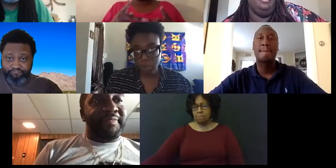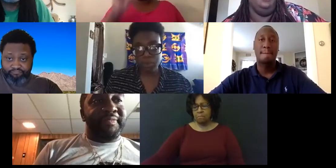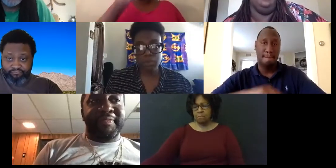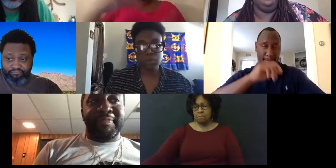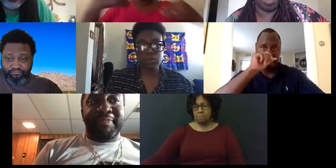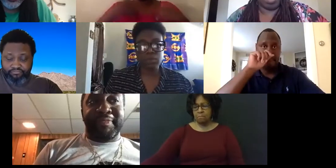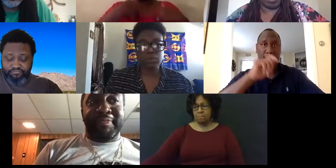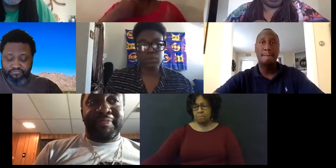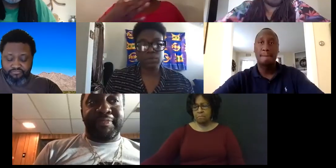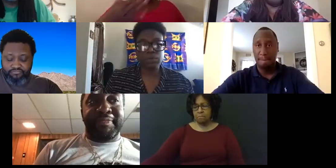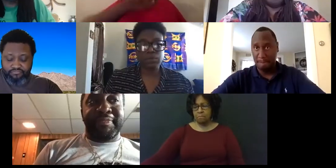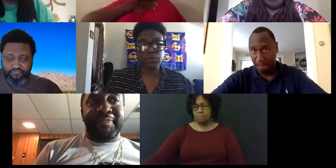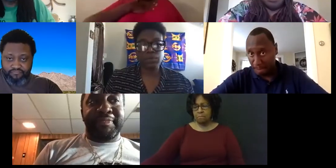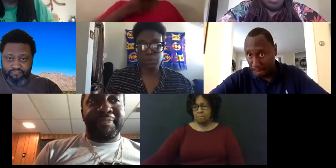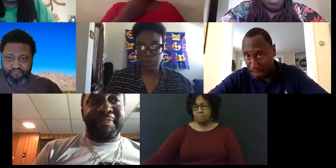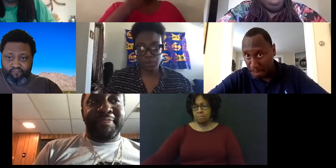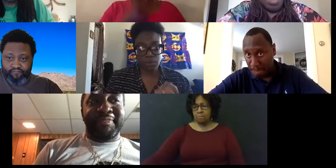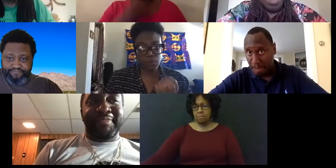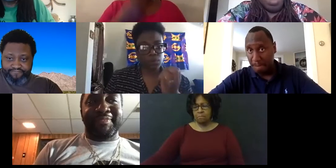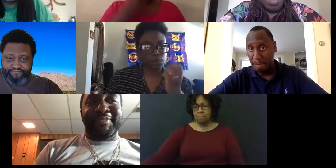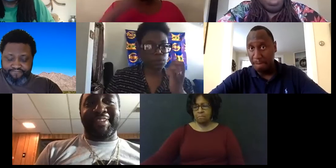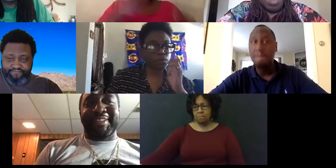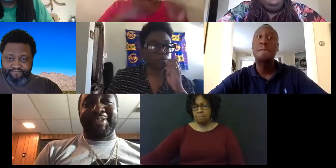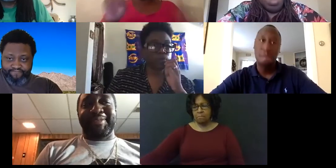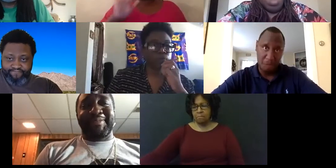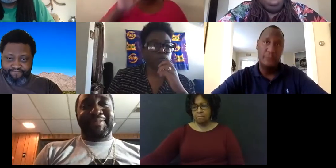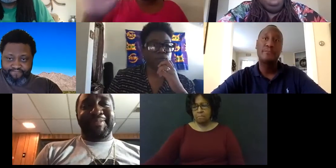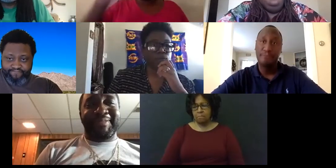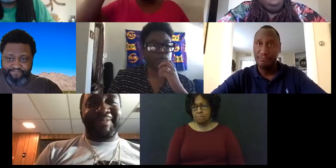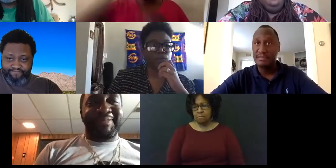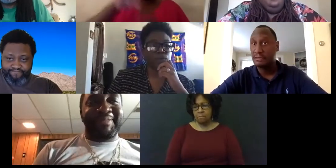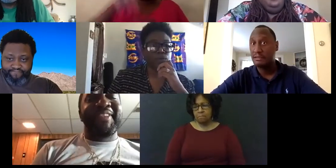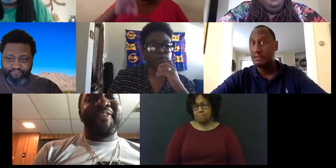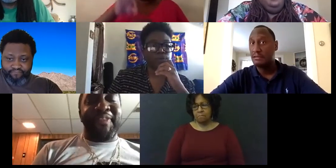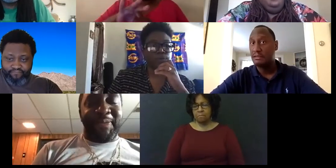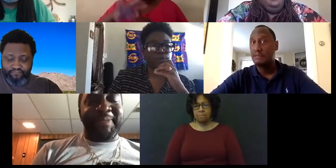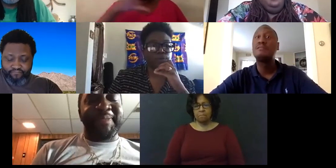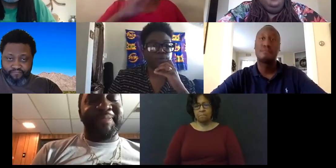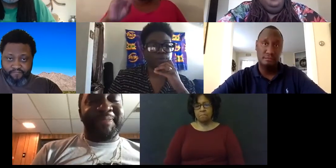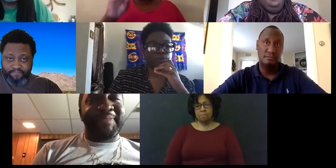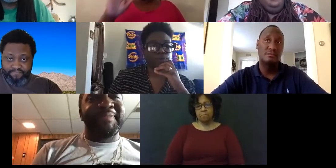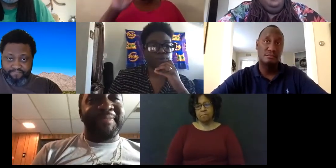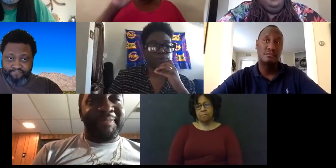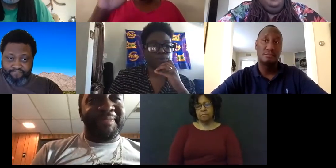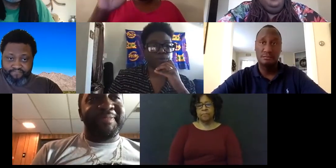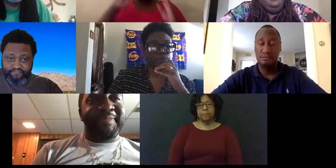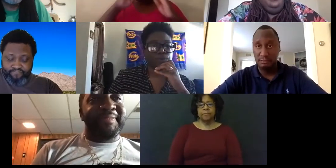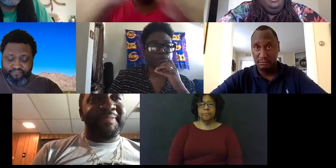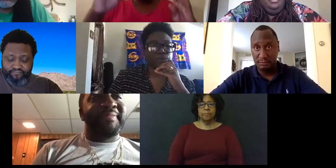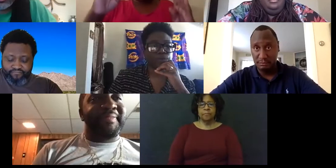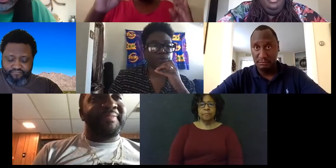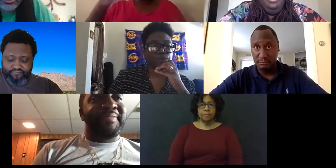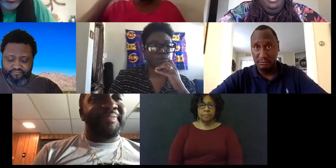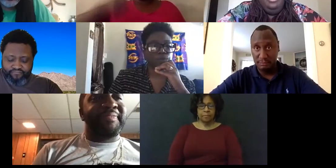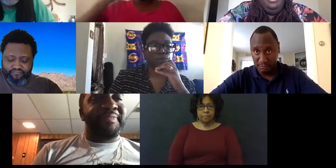have our voice, okay? But in their vote, in their halls of justice, makes